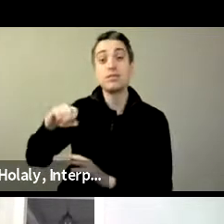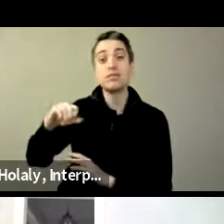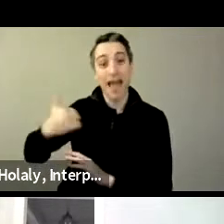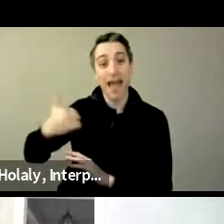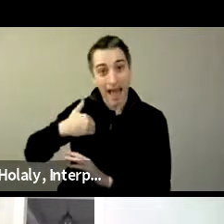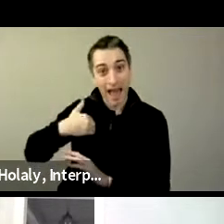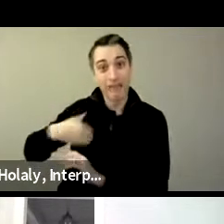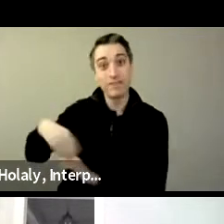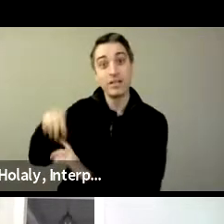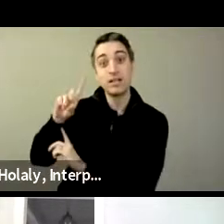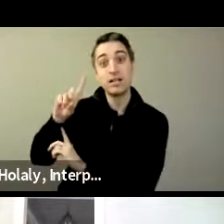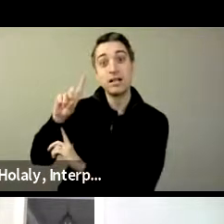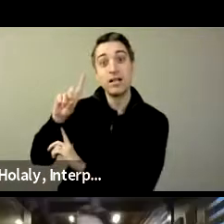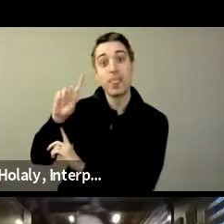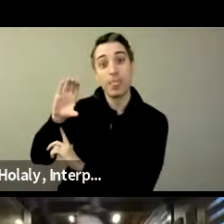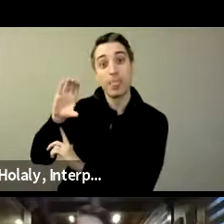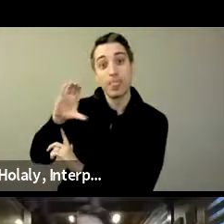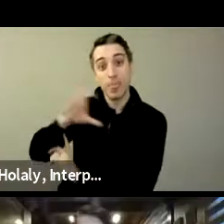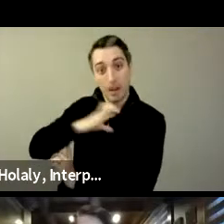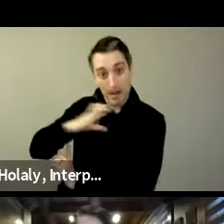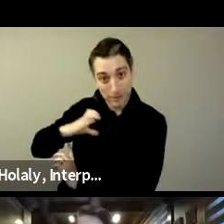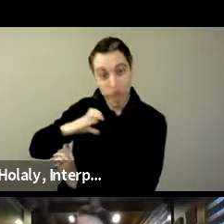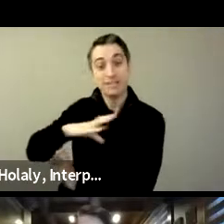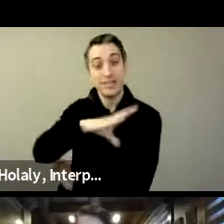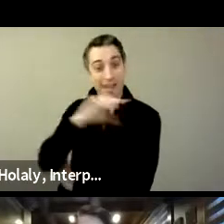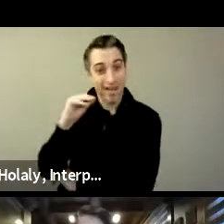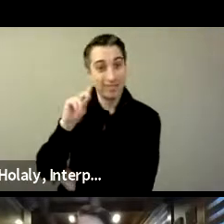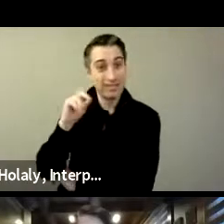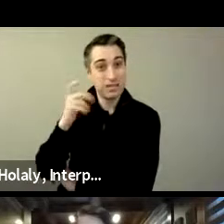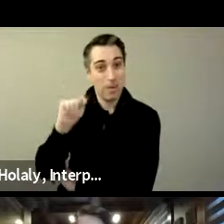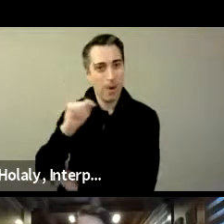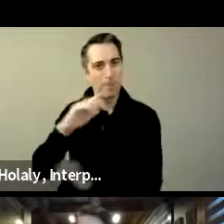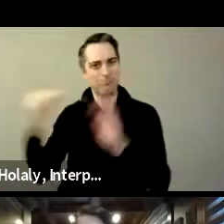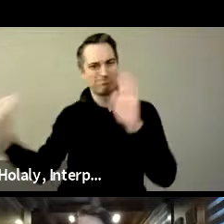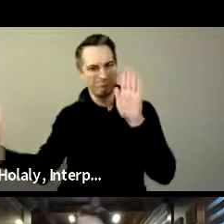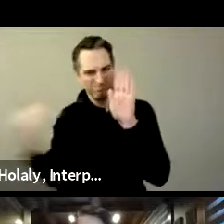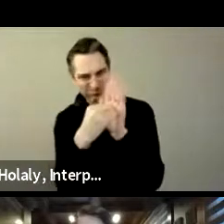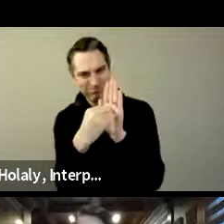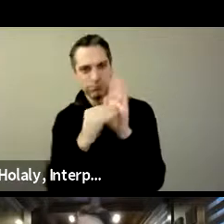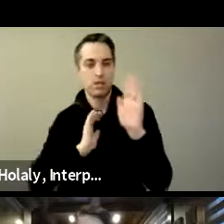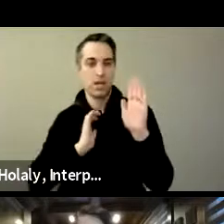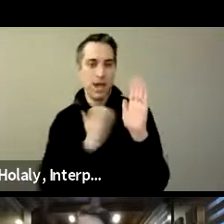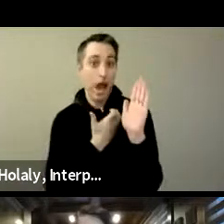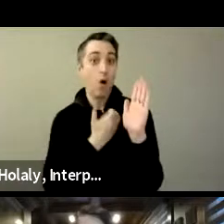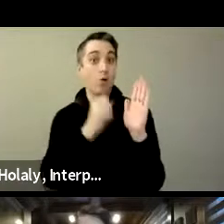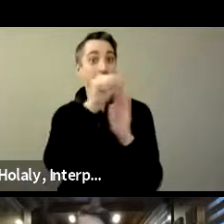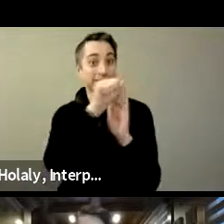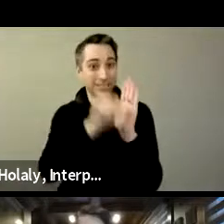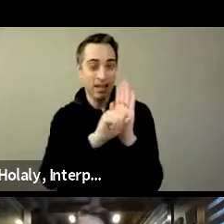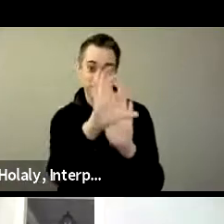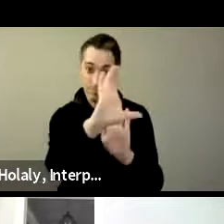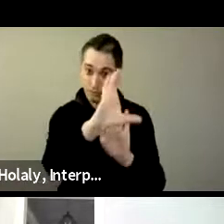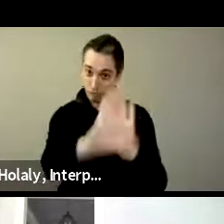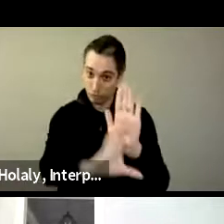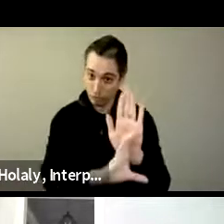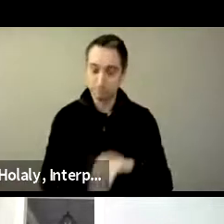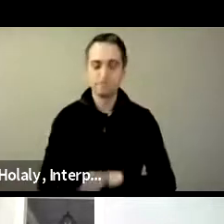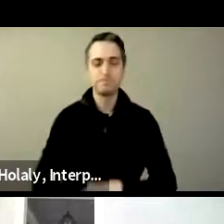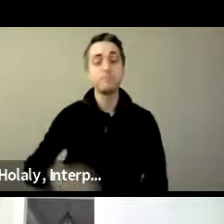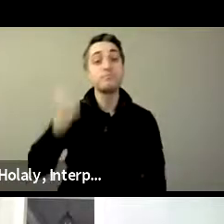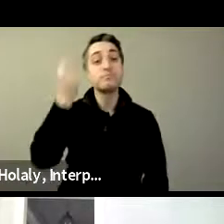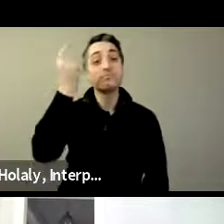department and the commission embedded in the Constitution. The second governing document is the